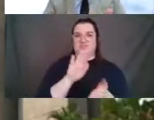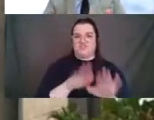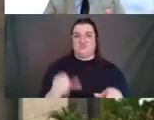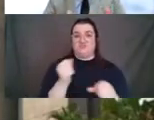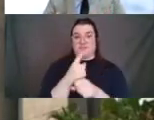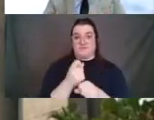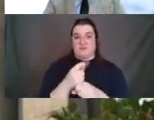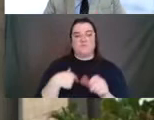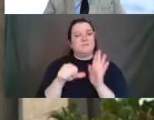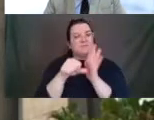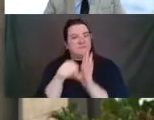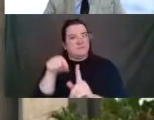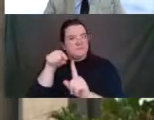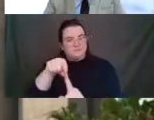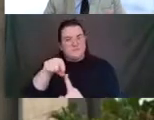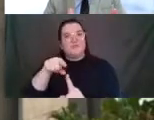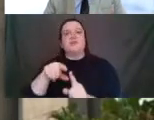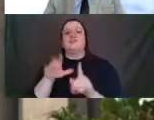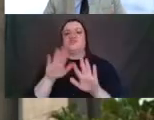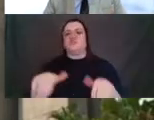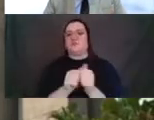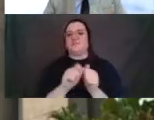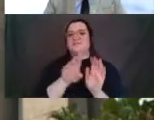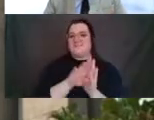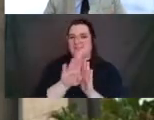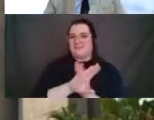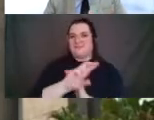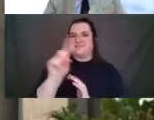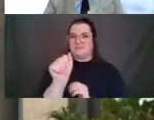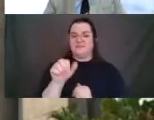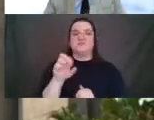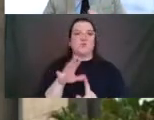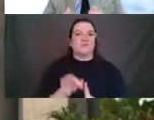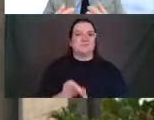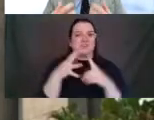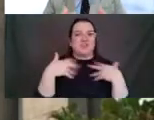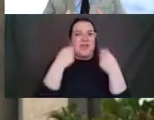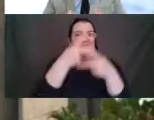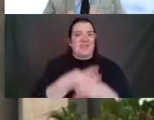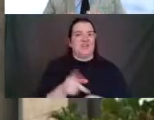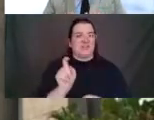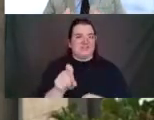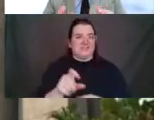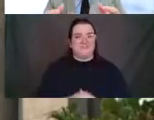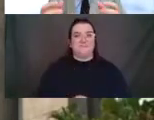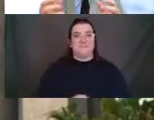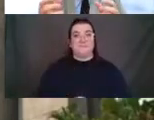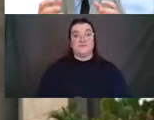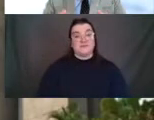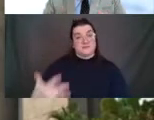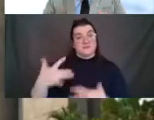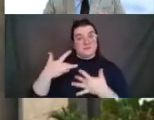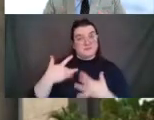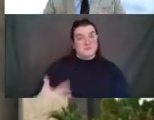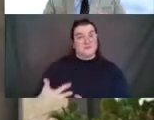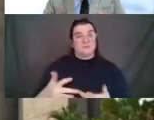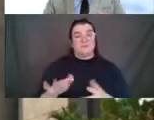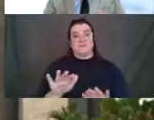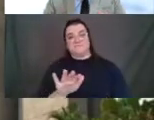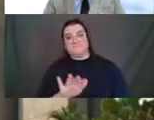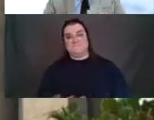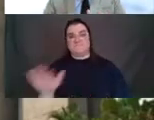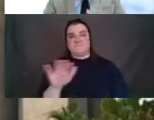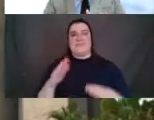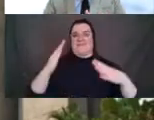serving children with developmental disabilities and or special healthcare needs. And we tend to do this across taking an